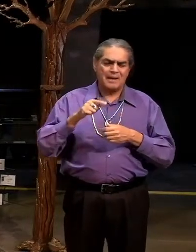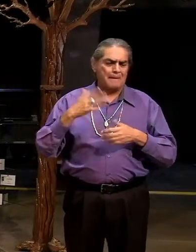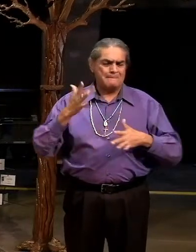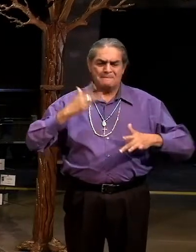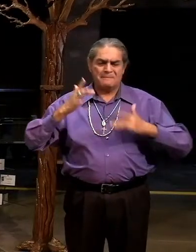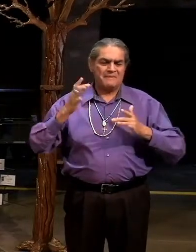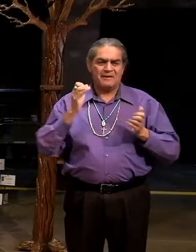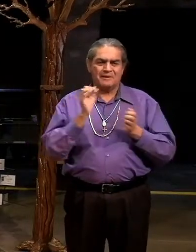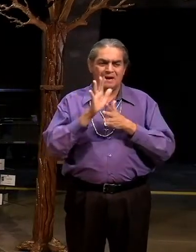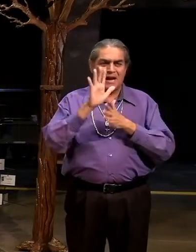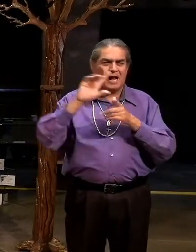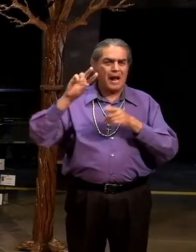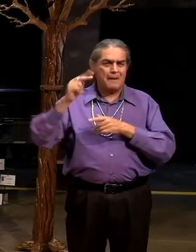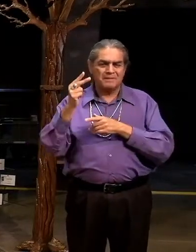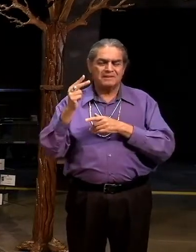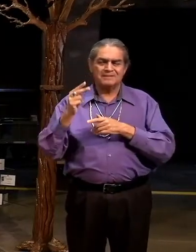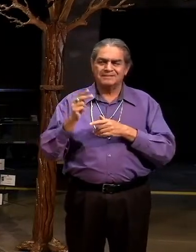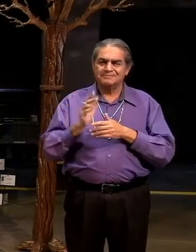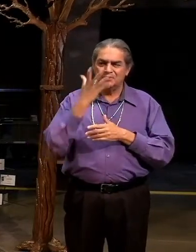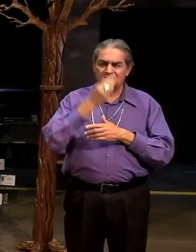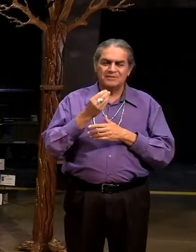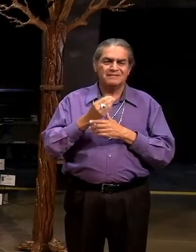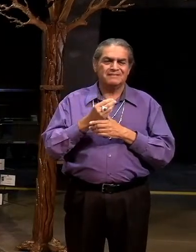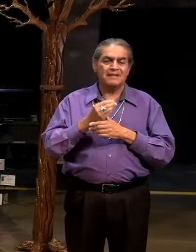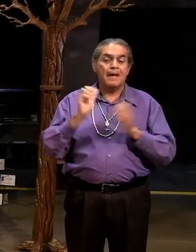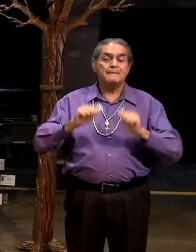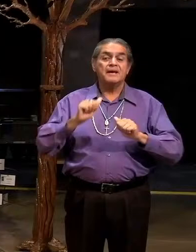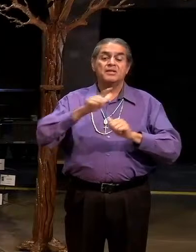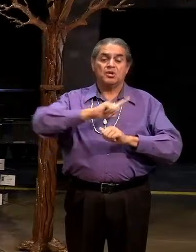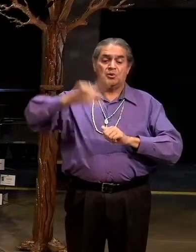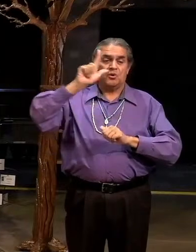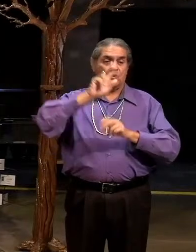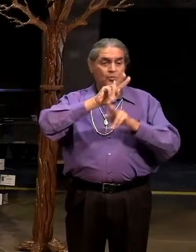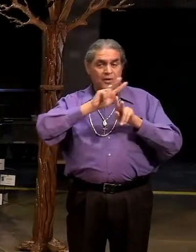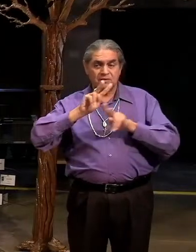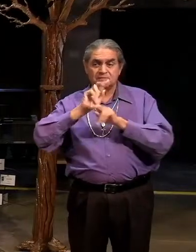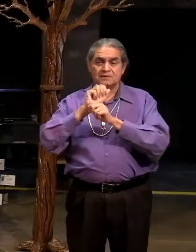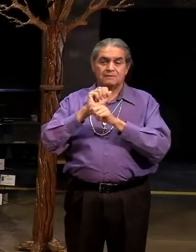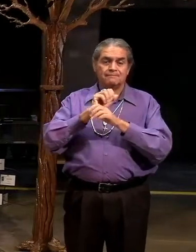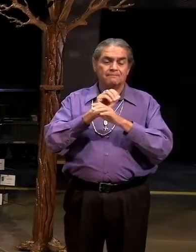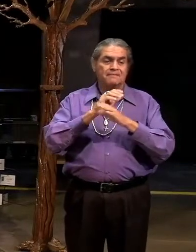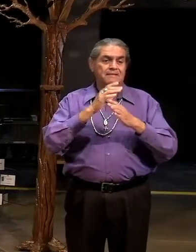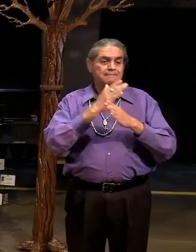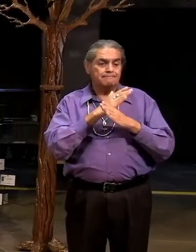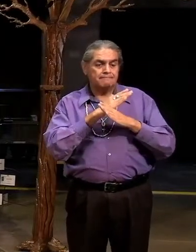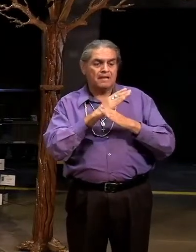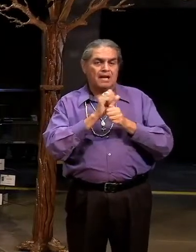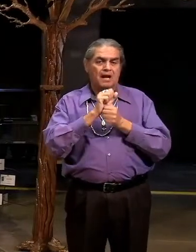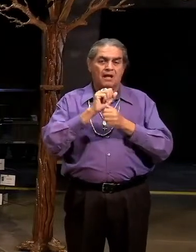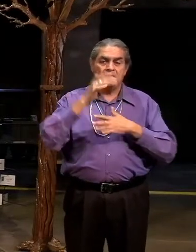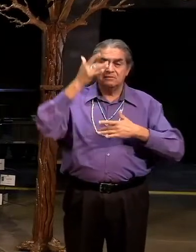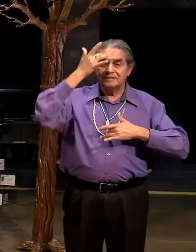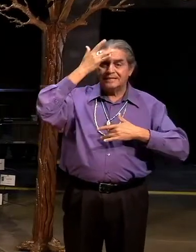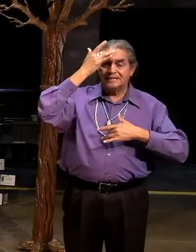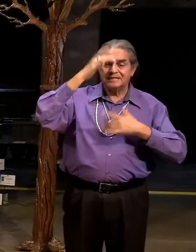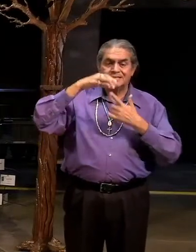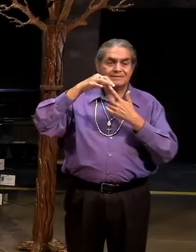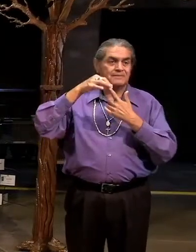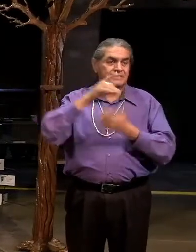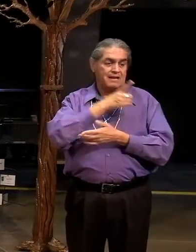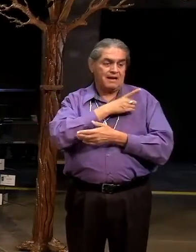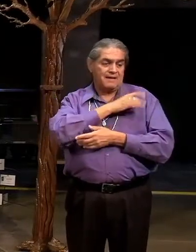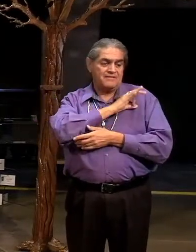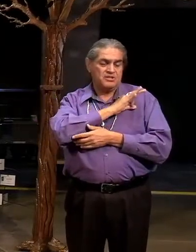beautiful. May the Lord watch over and protect all those who are ill, especially Don